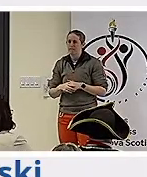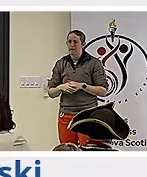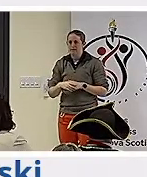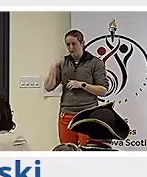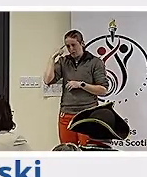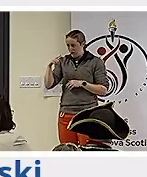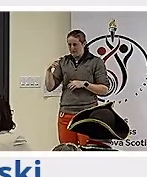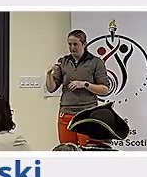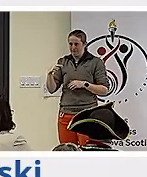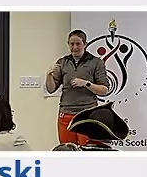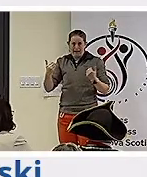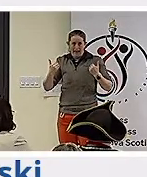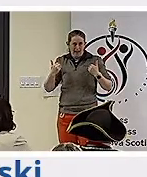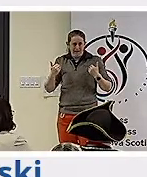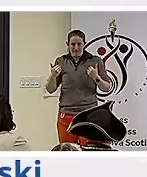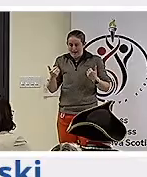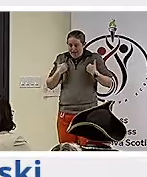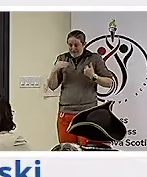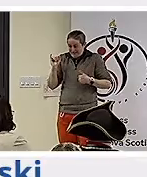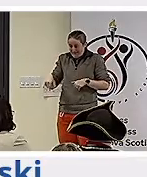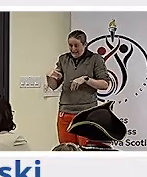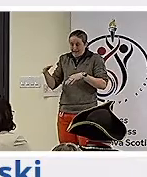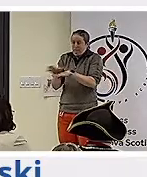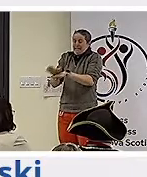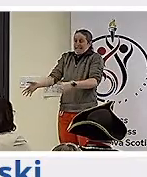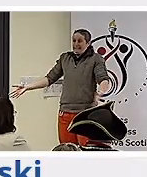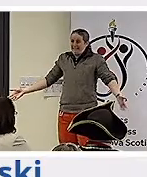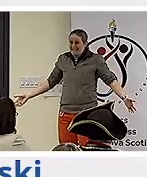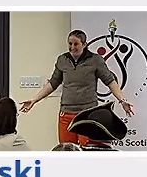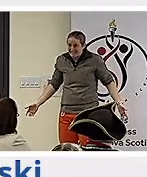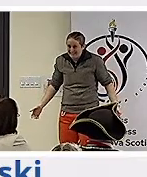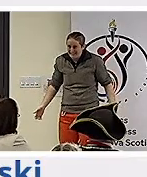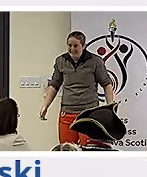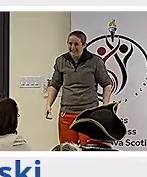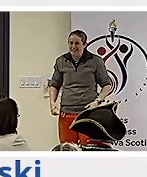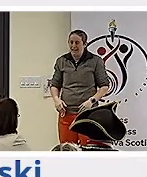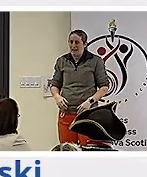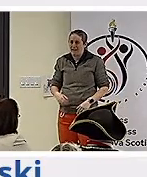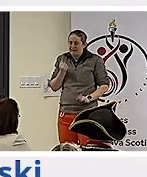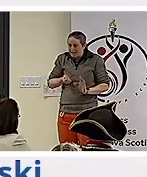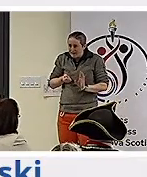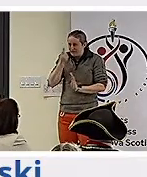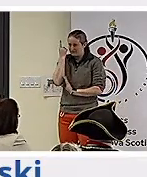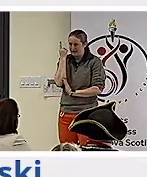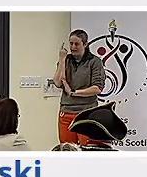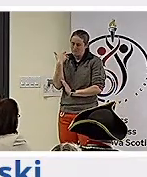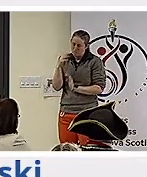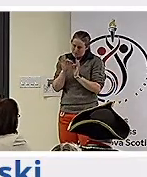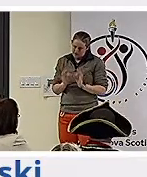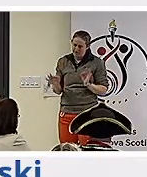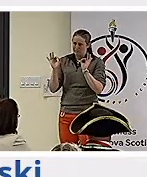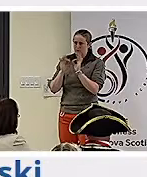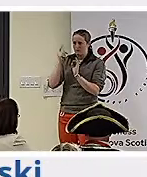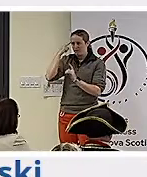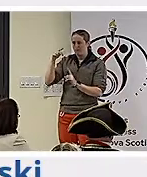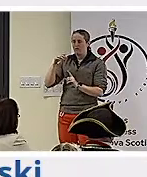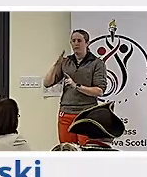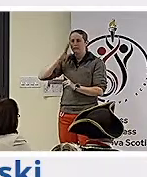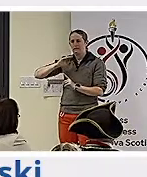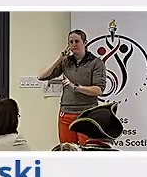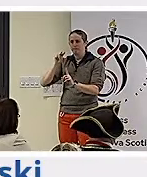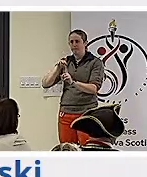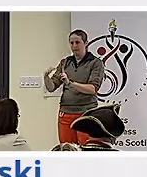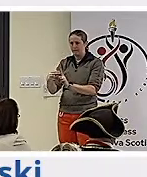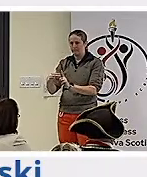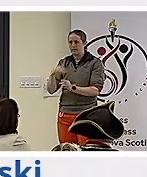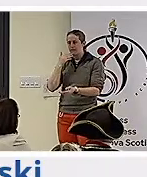this organization and to underscoring the importance of first voice. Thank you to